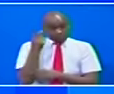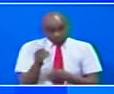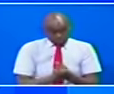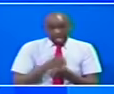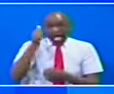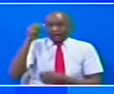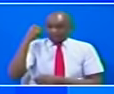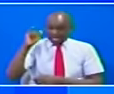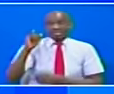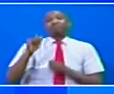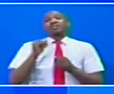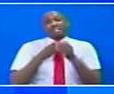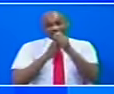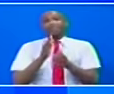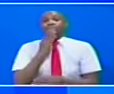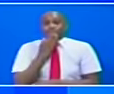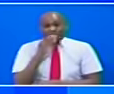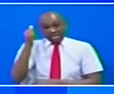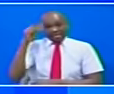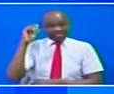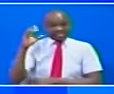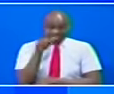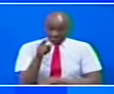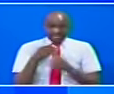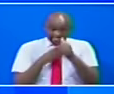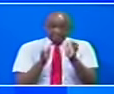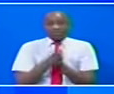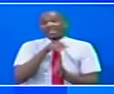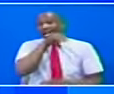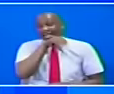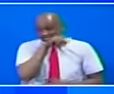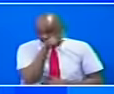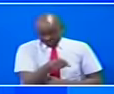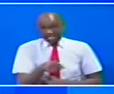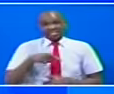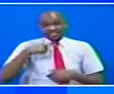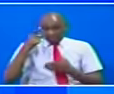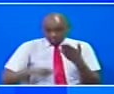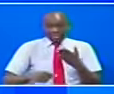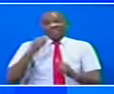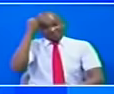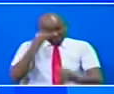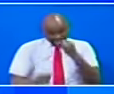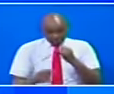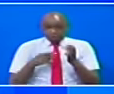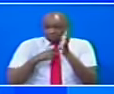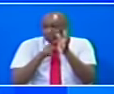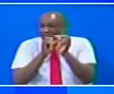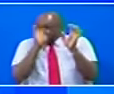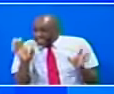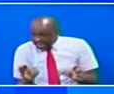Amani National Congress party leader Musalia Mudavadi and court leader Raila Odinga have given finally all indications